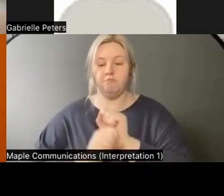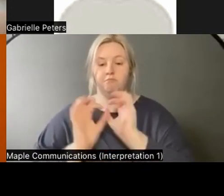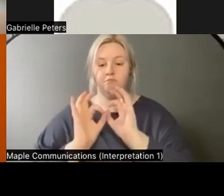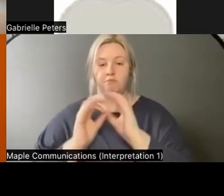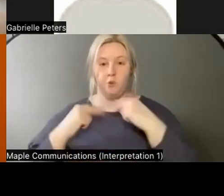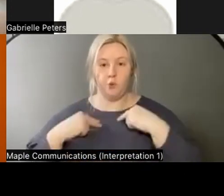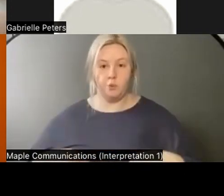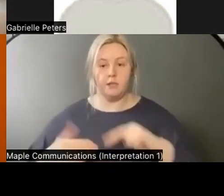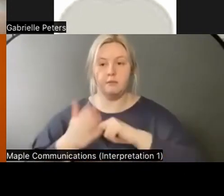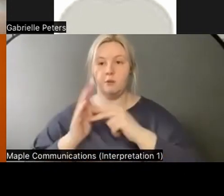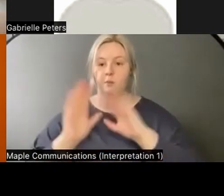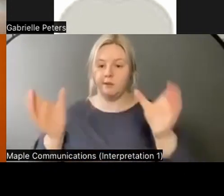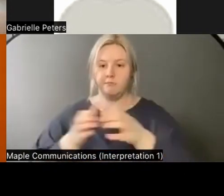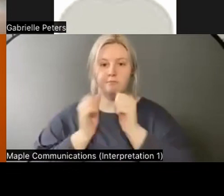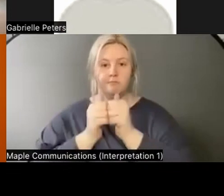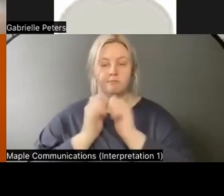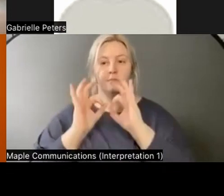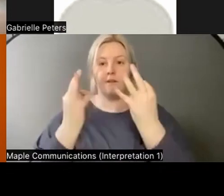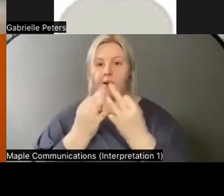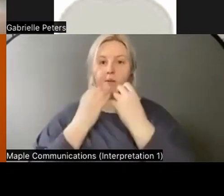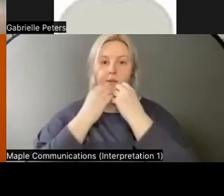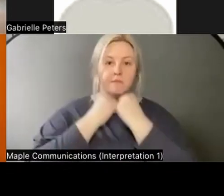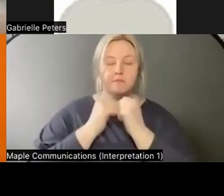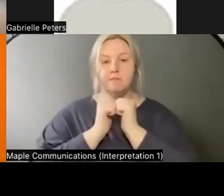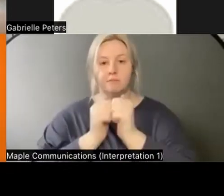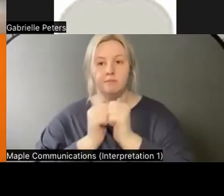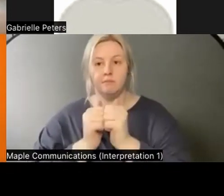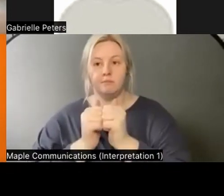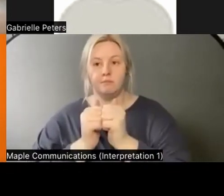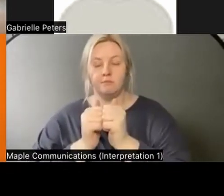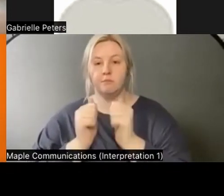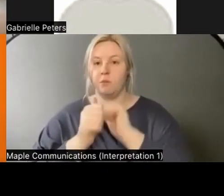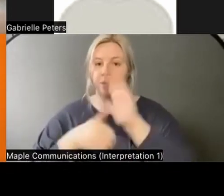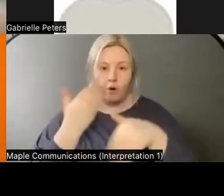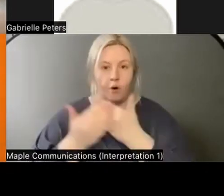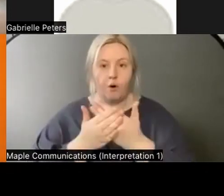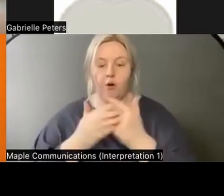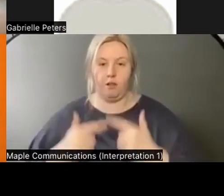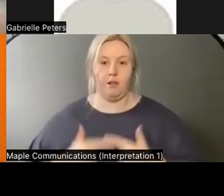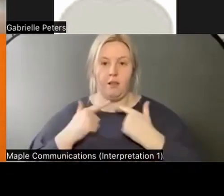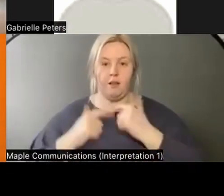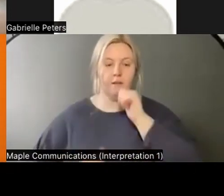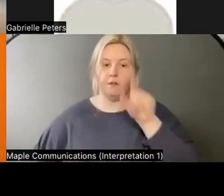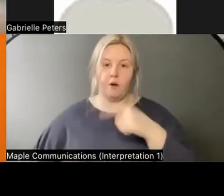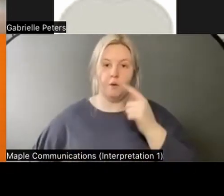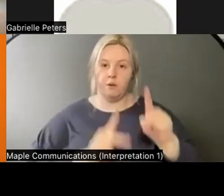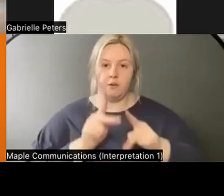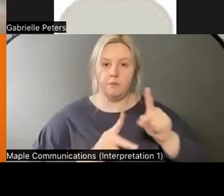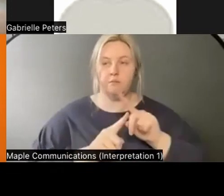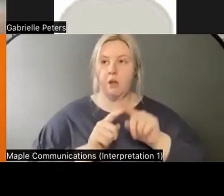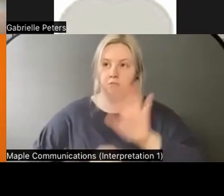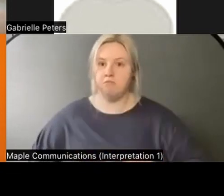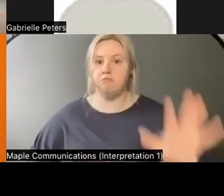that shares our home with all of life on this much